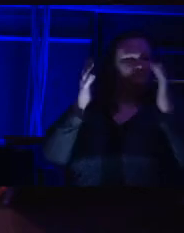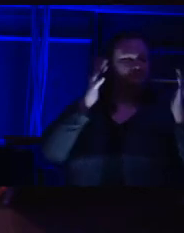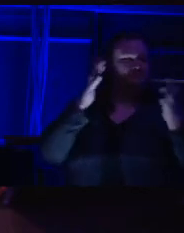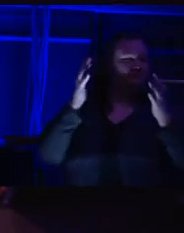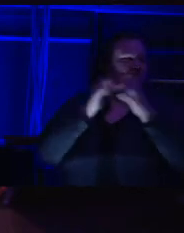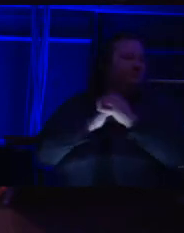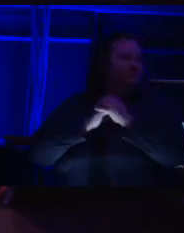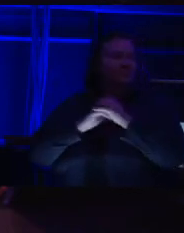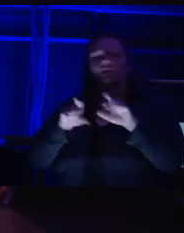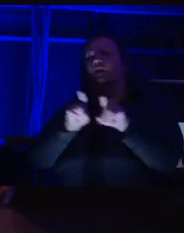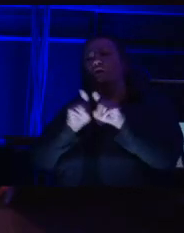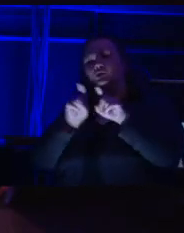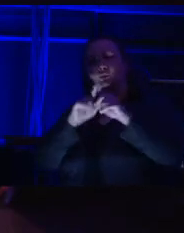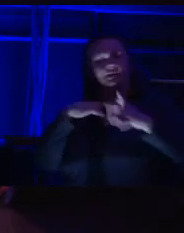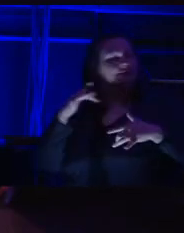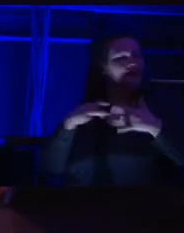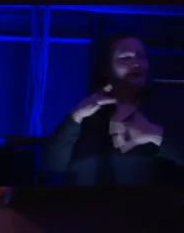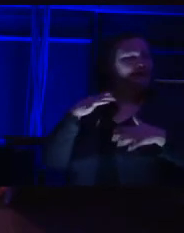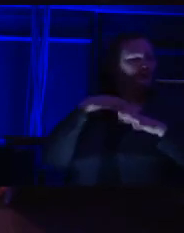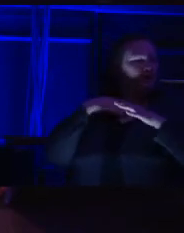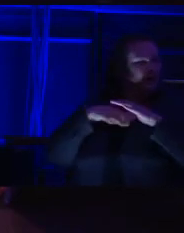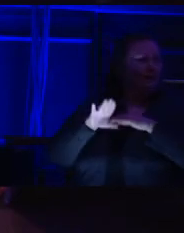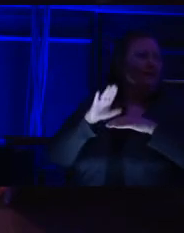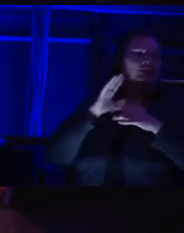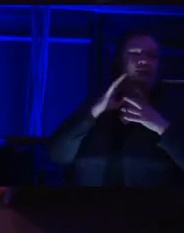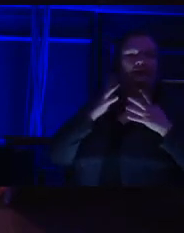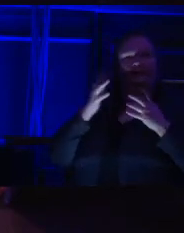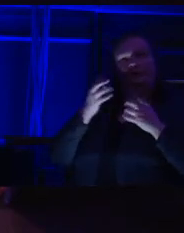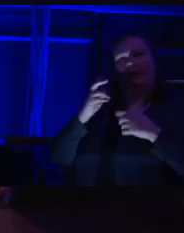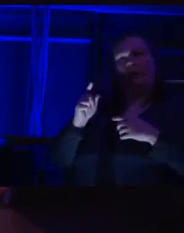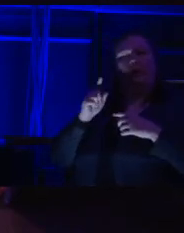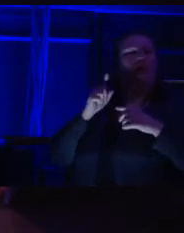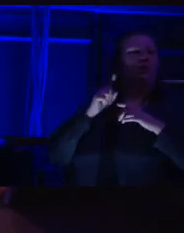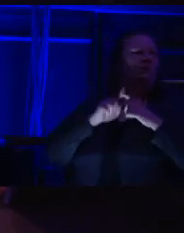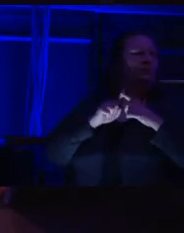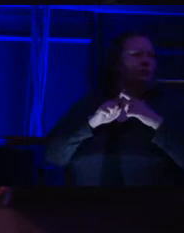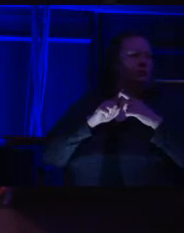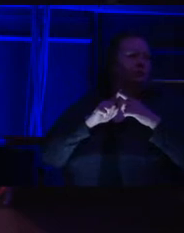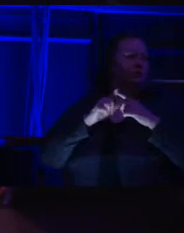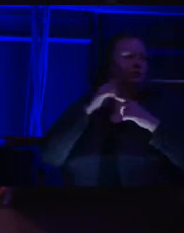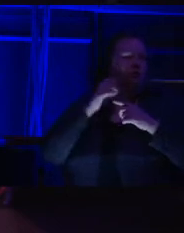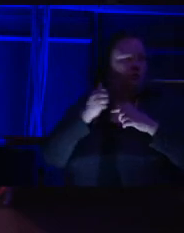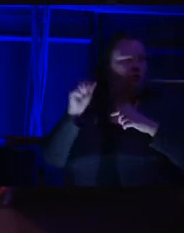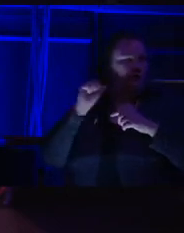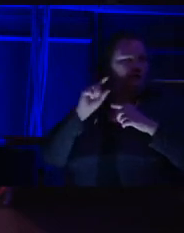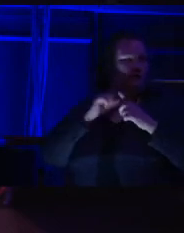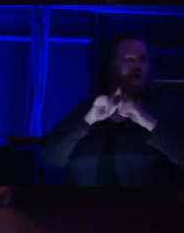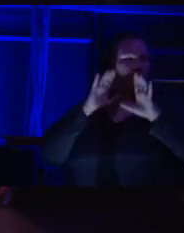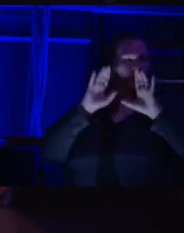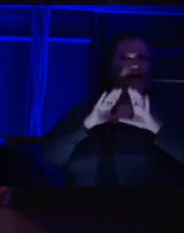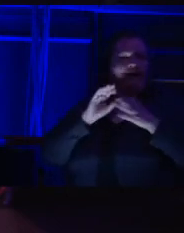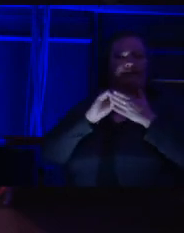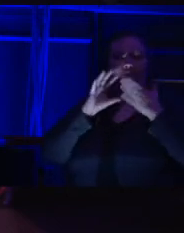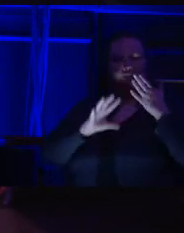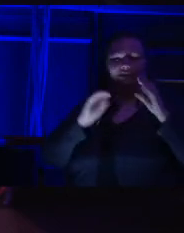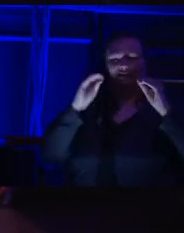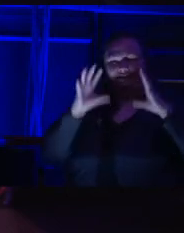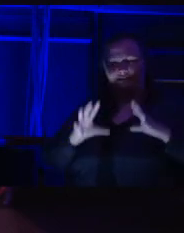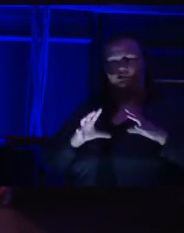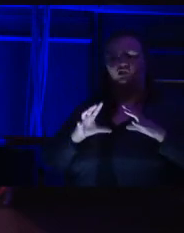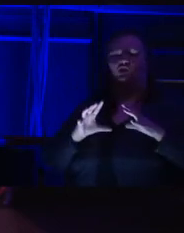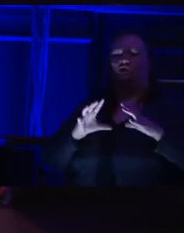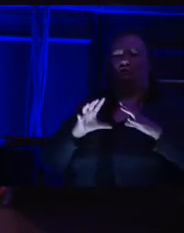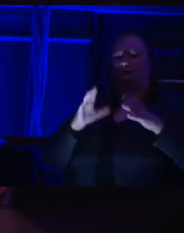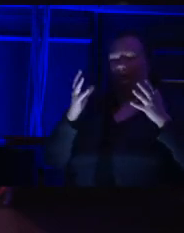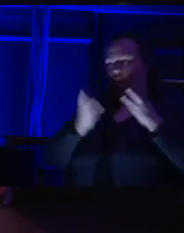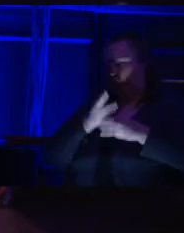But it was also exciting to walk into this great hall to the protest chants of some of the greatest students and teachers in the